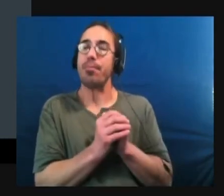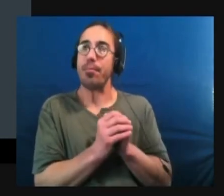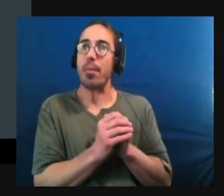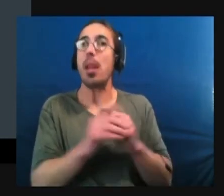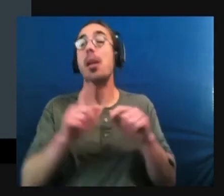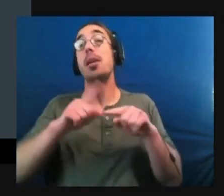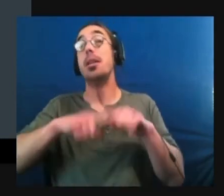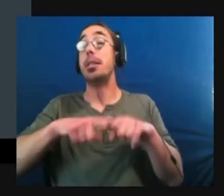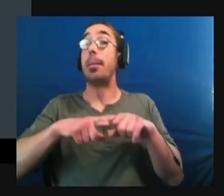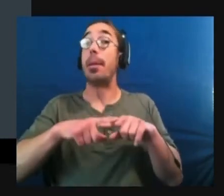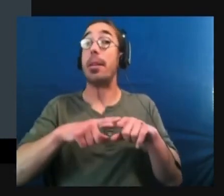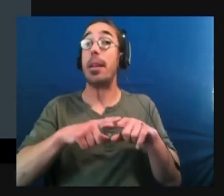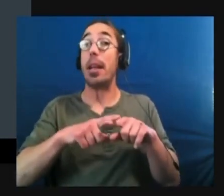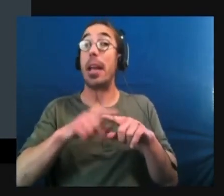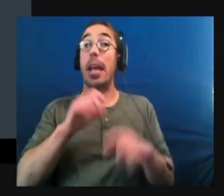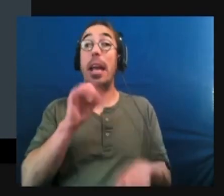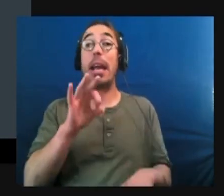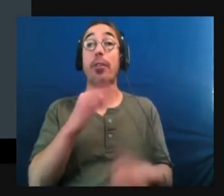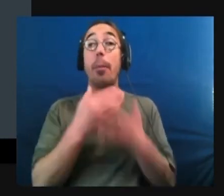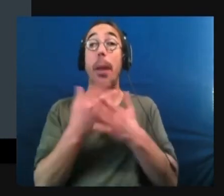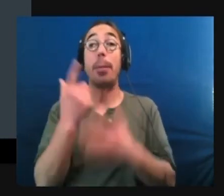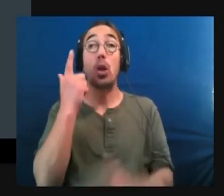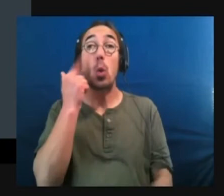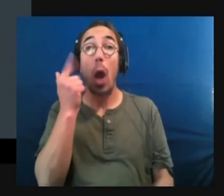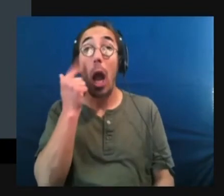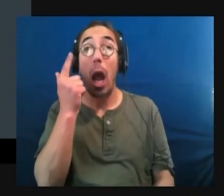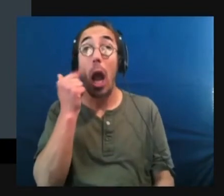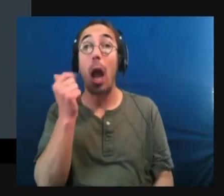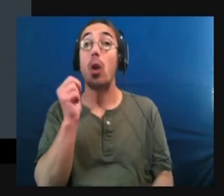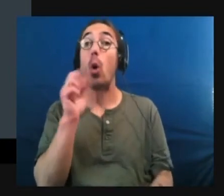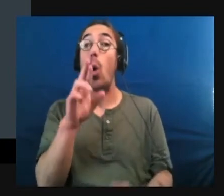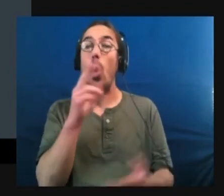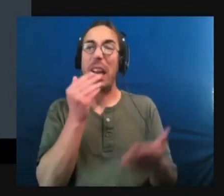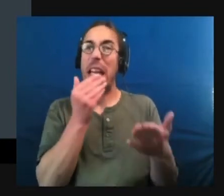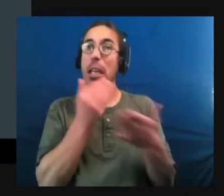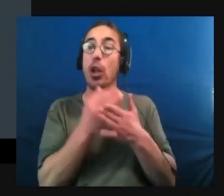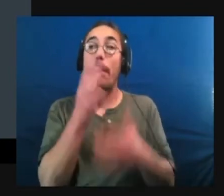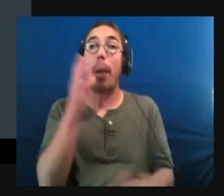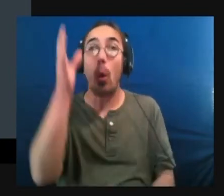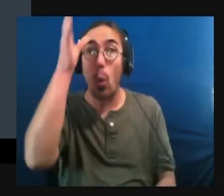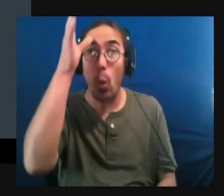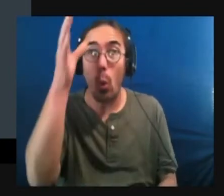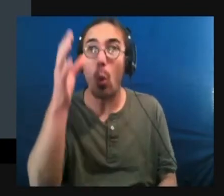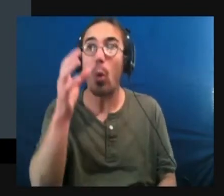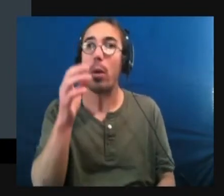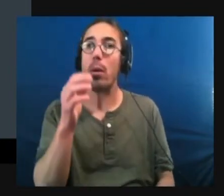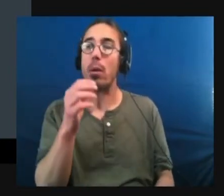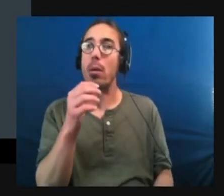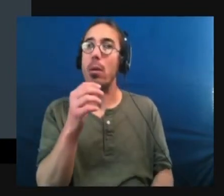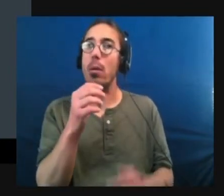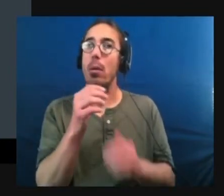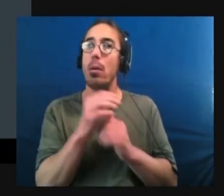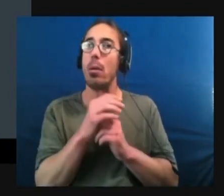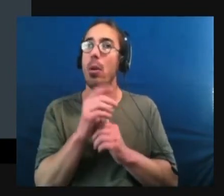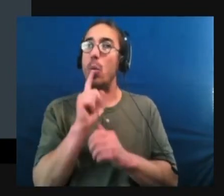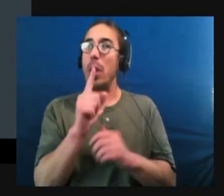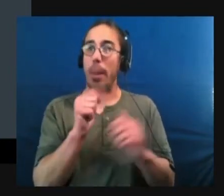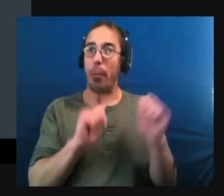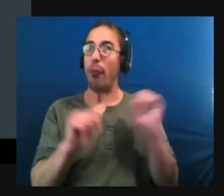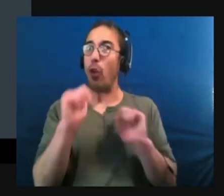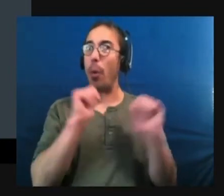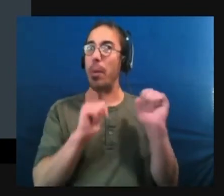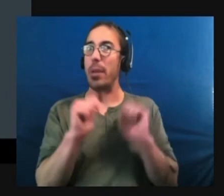whether or not an infant cried or if they went near their parent, this, that, and the other. Very performative.